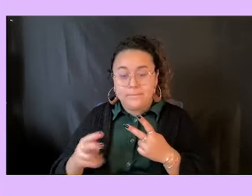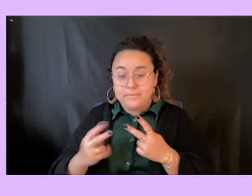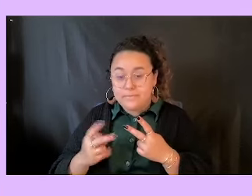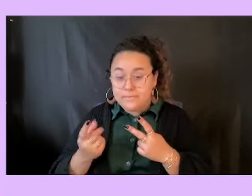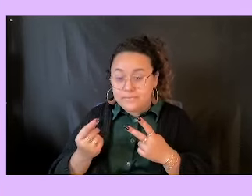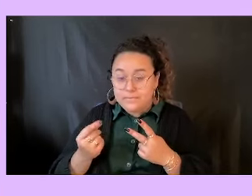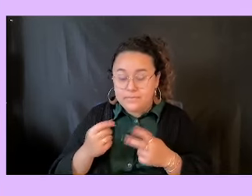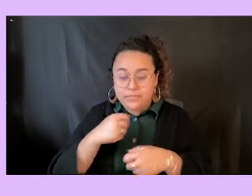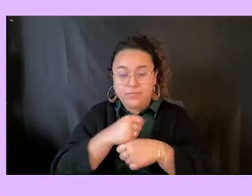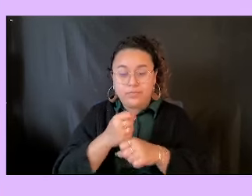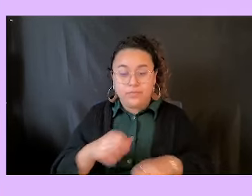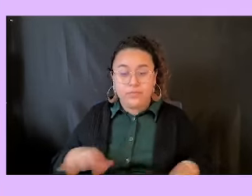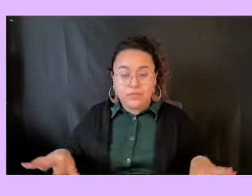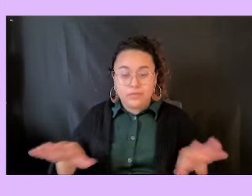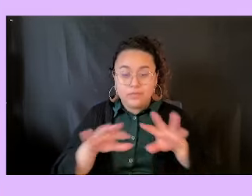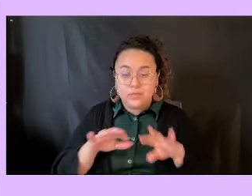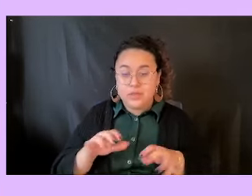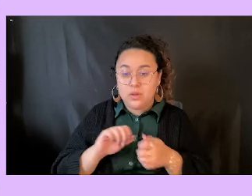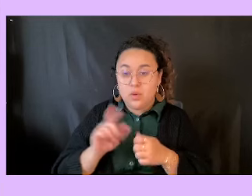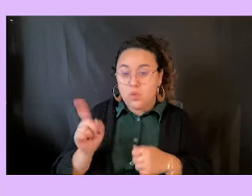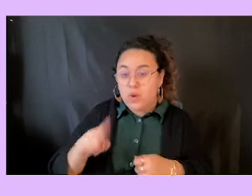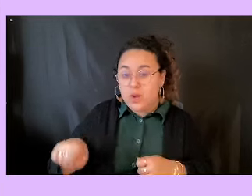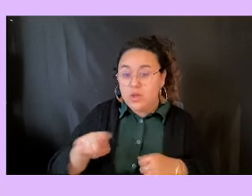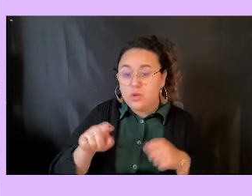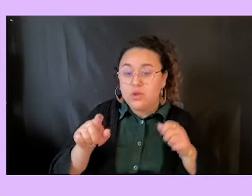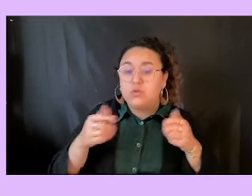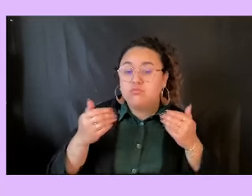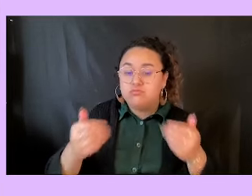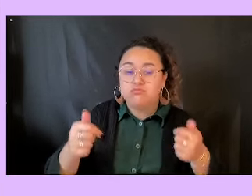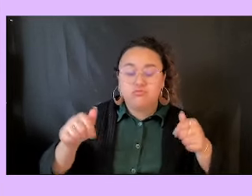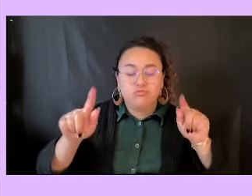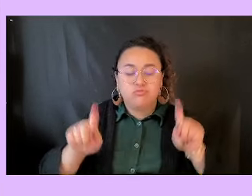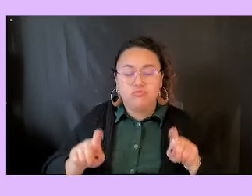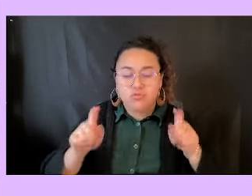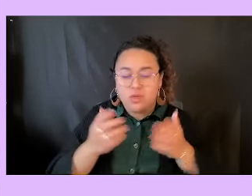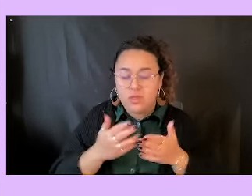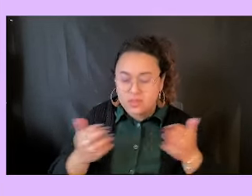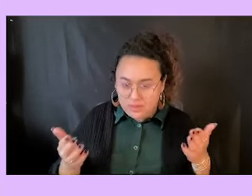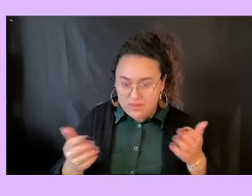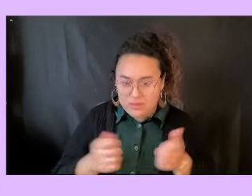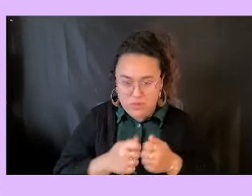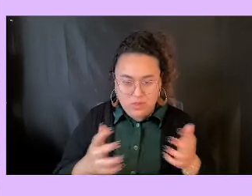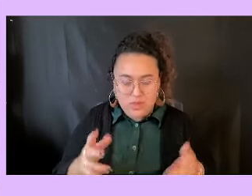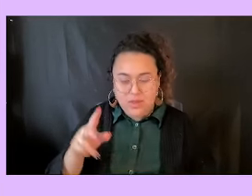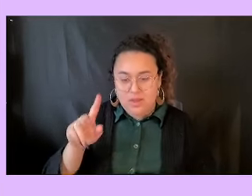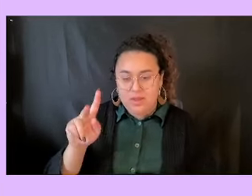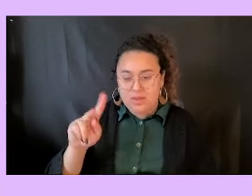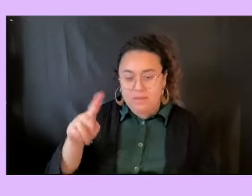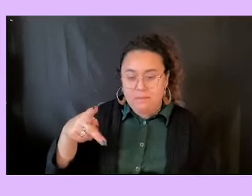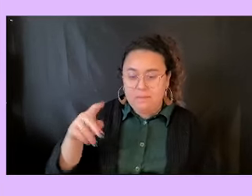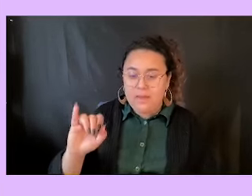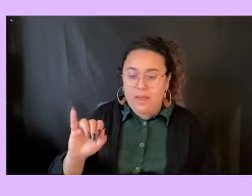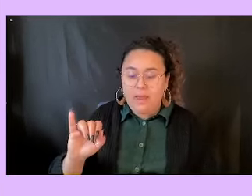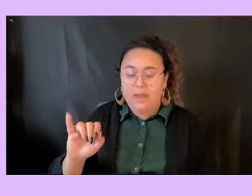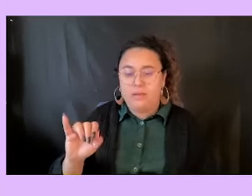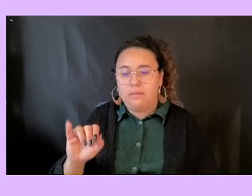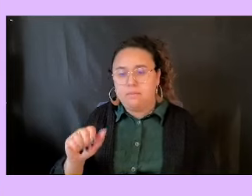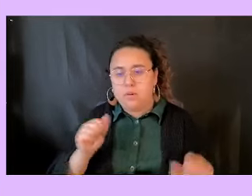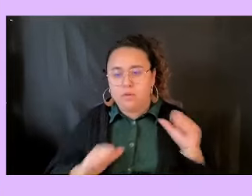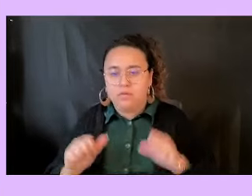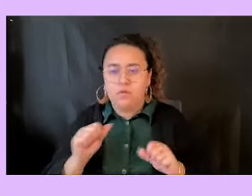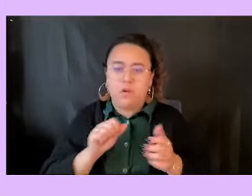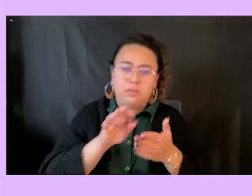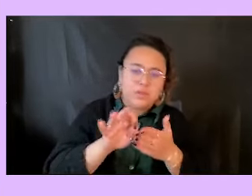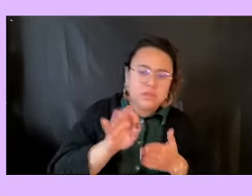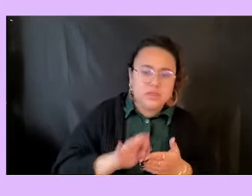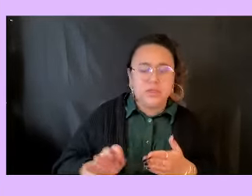creating the space in which you can just try things without KPIs, outcomes, outputs, which philanthropy has